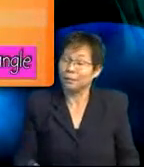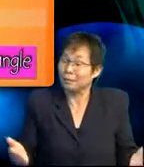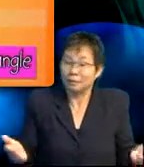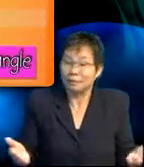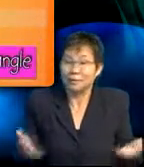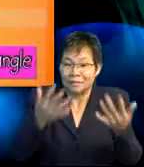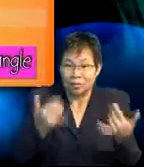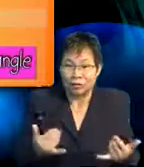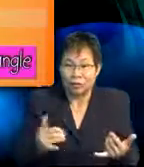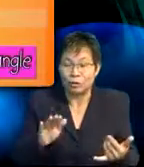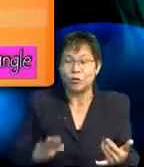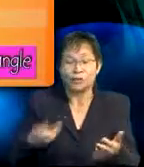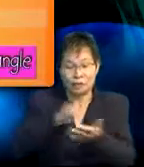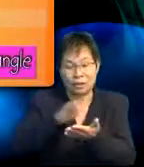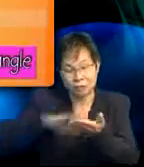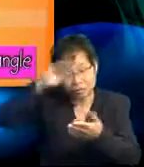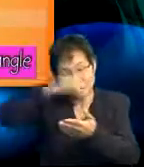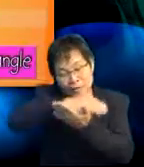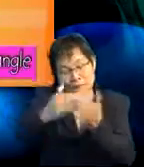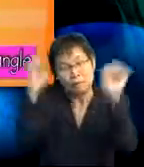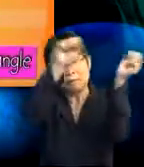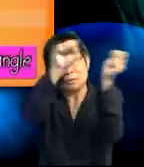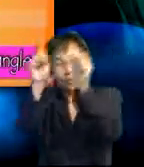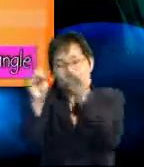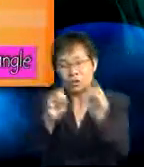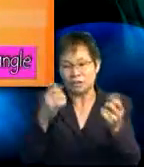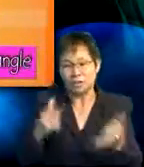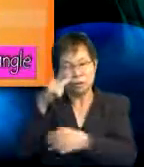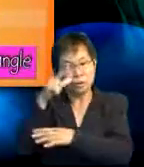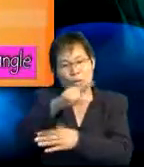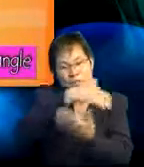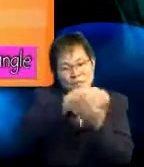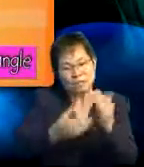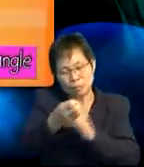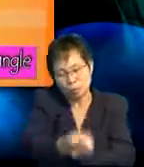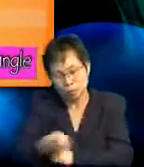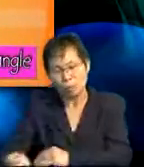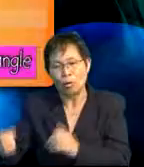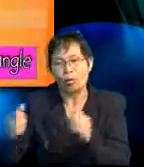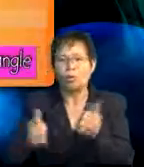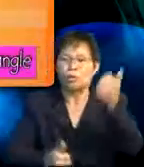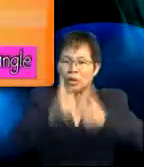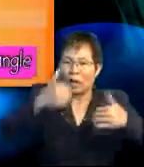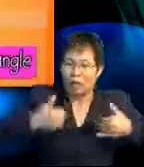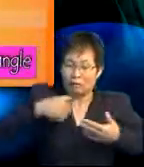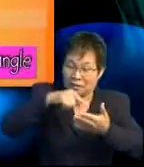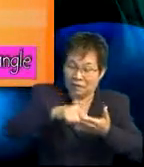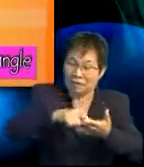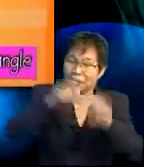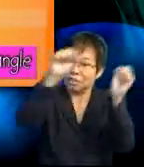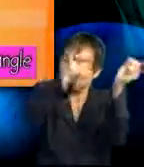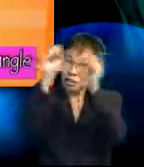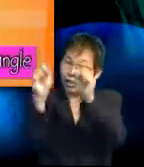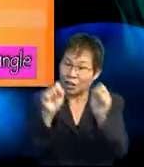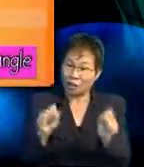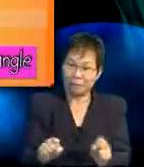Well, now that you've learned some shapes, let's look at some objects which have these